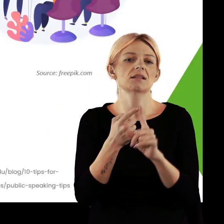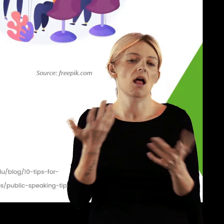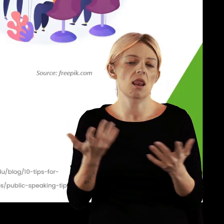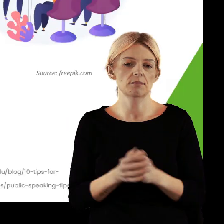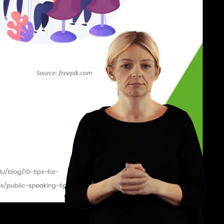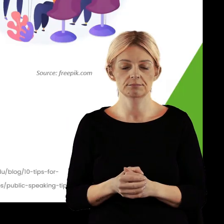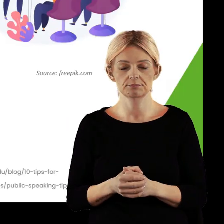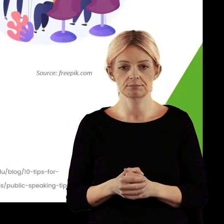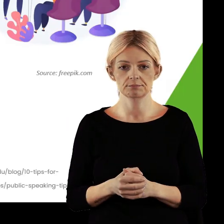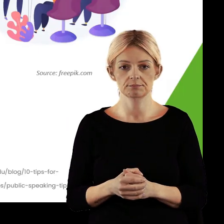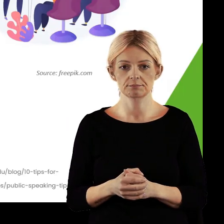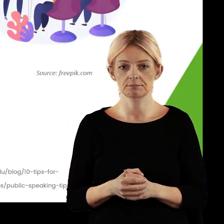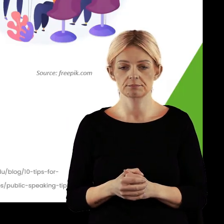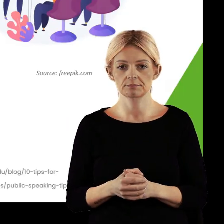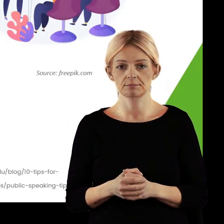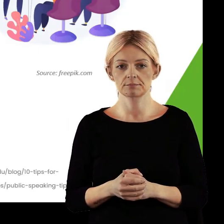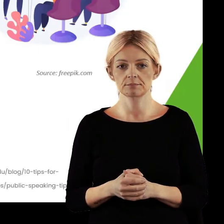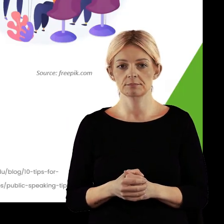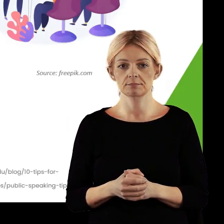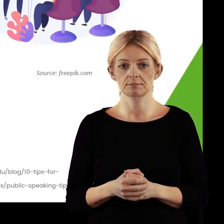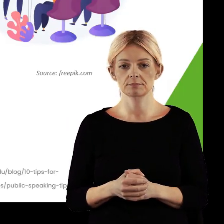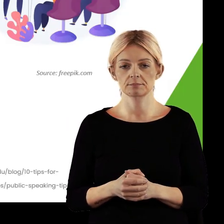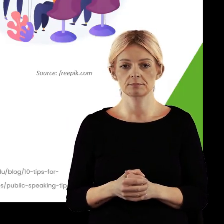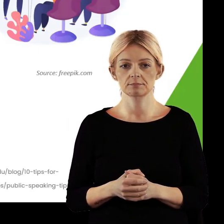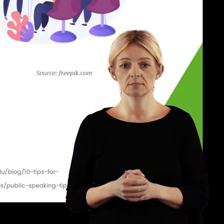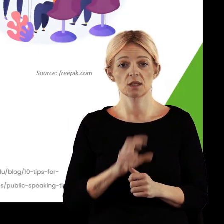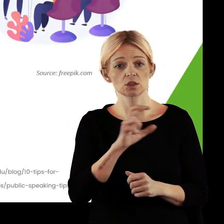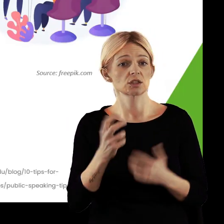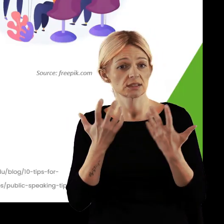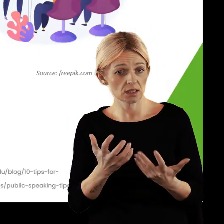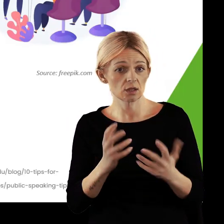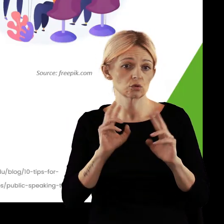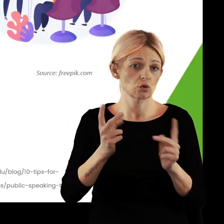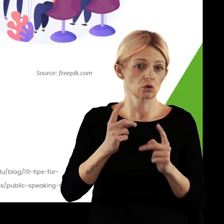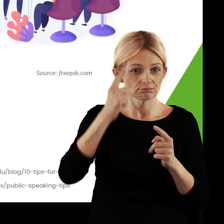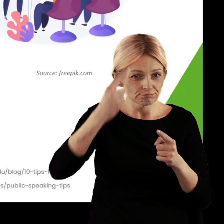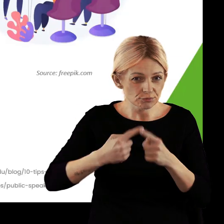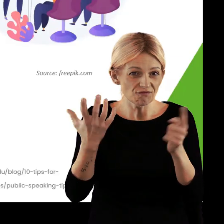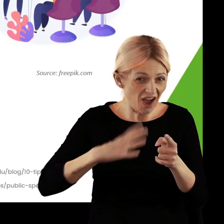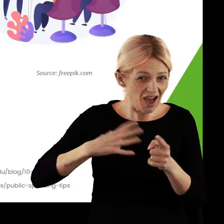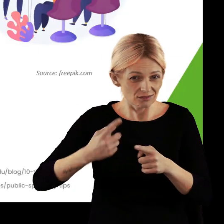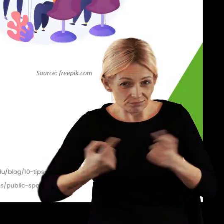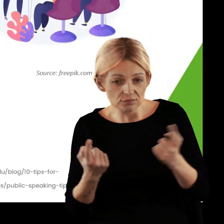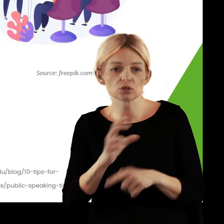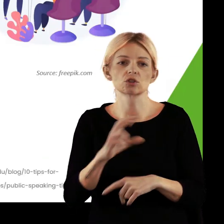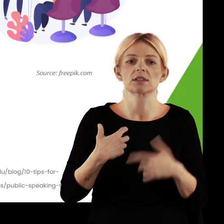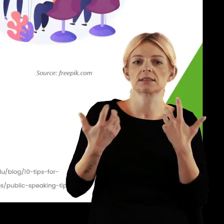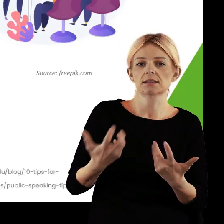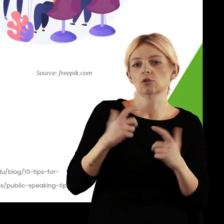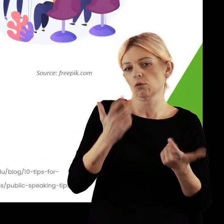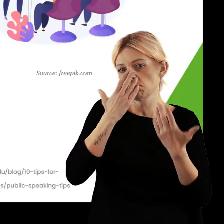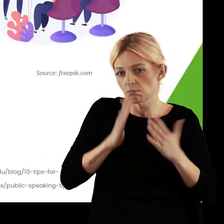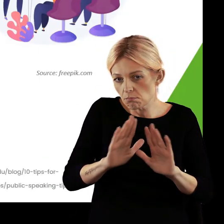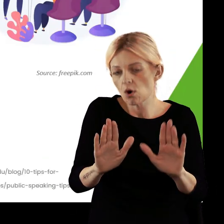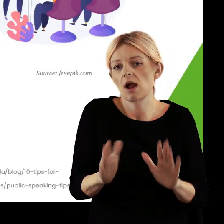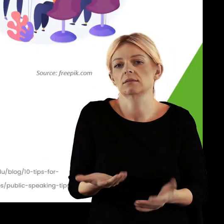What do we want our audience to take away, to remember from our presentation? The next question concerns the content